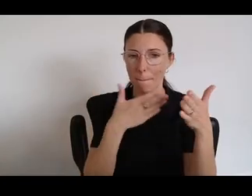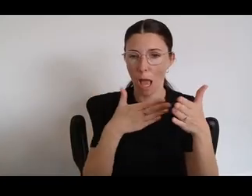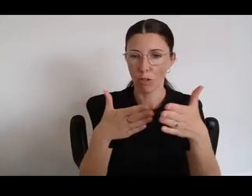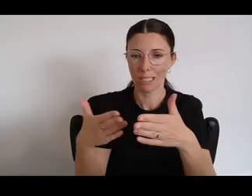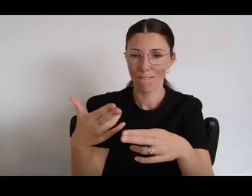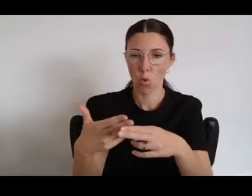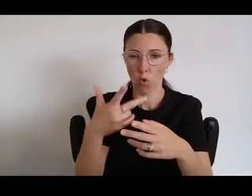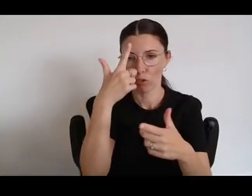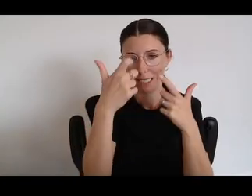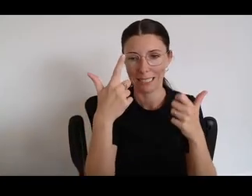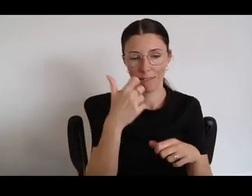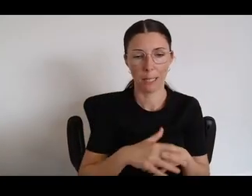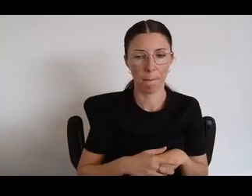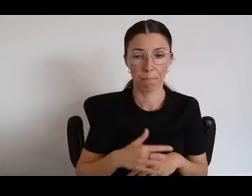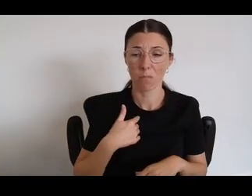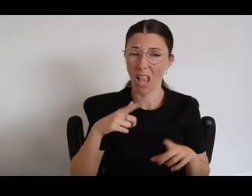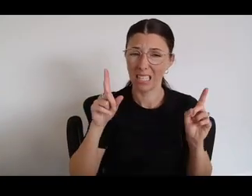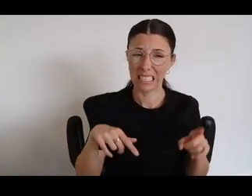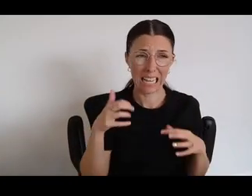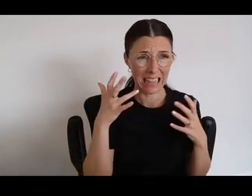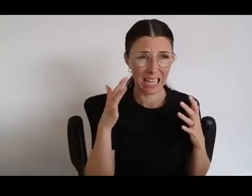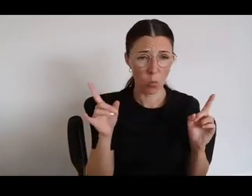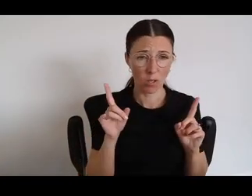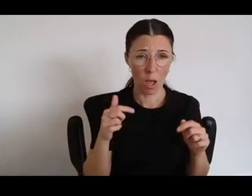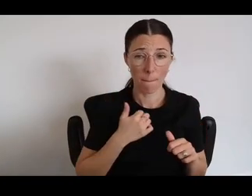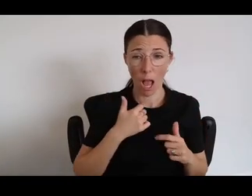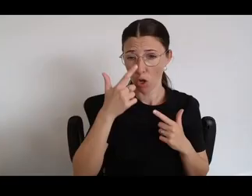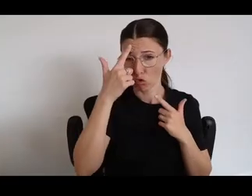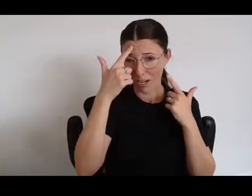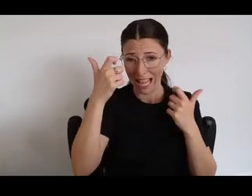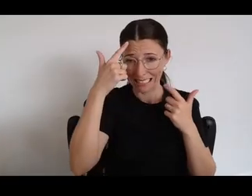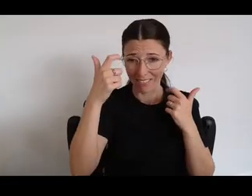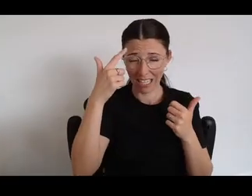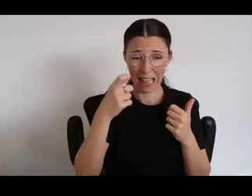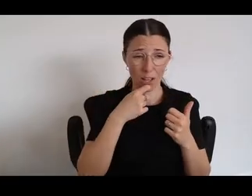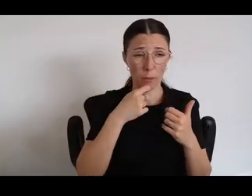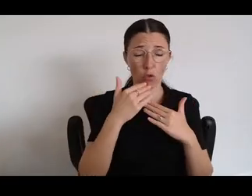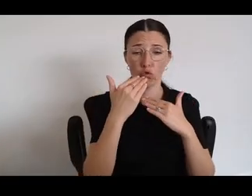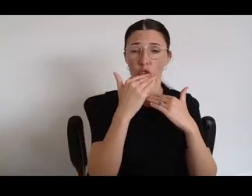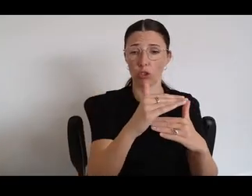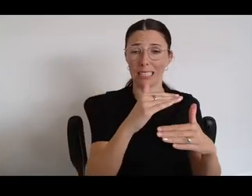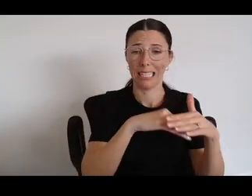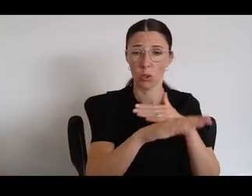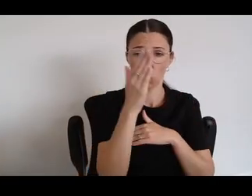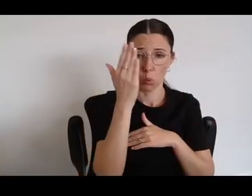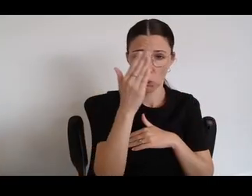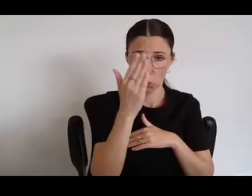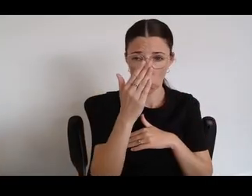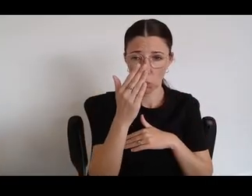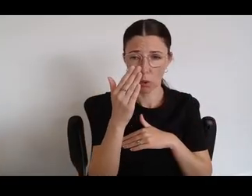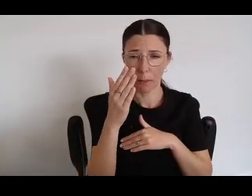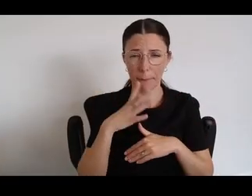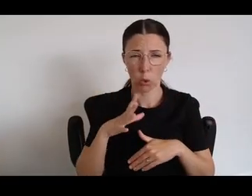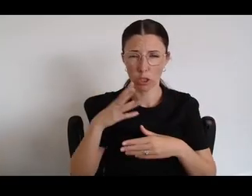got me thinking about is that my creativity is restricted in school and within the assessments I receive, and